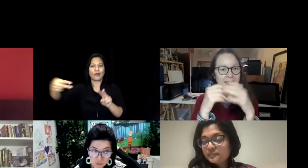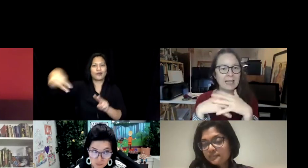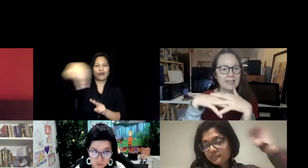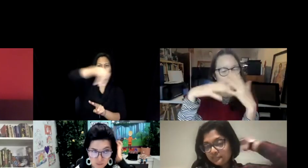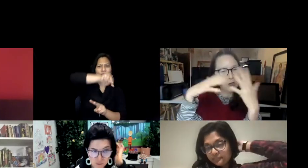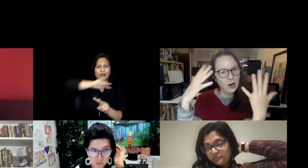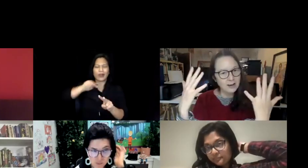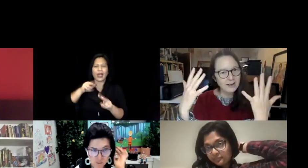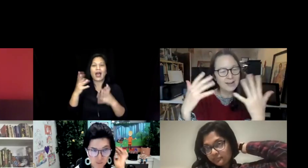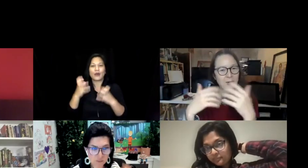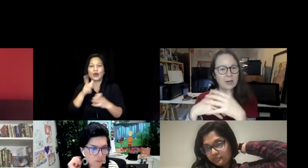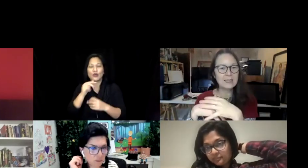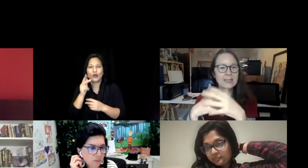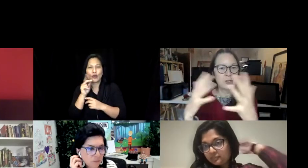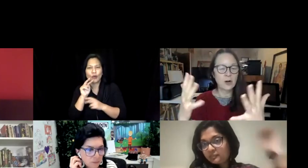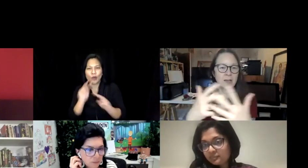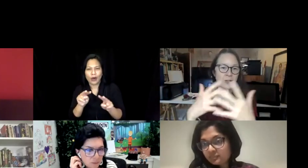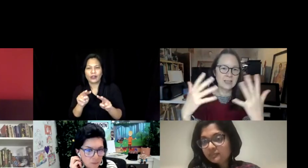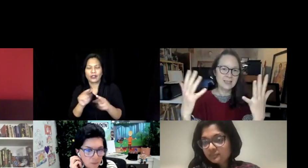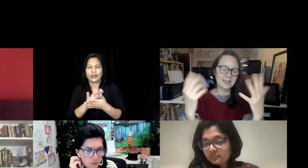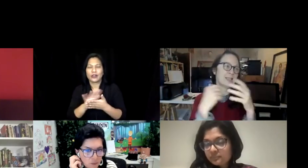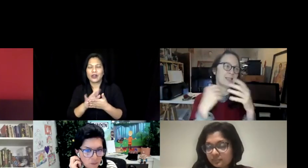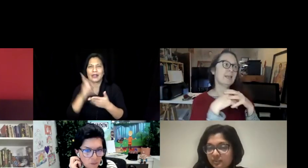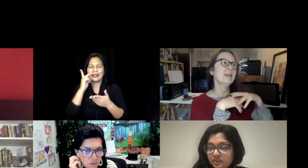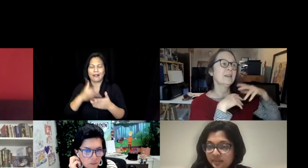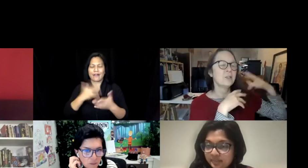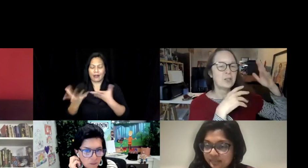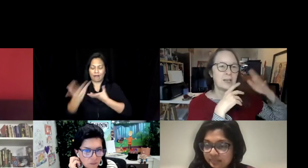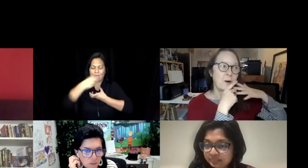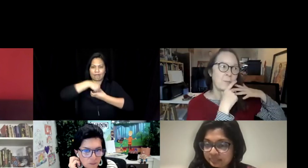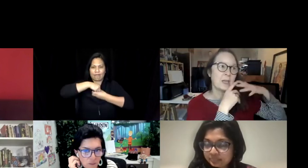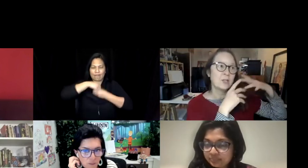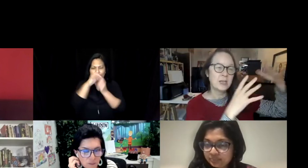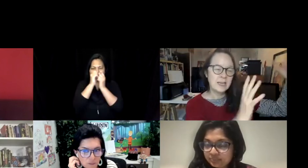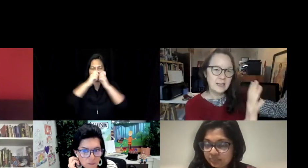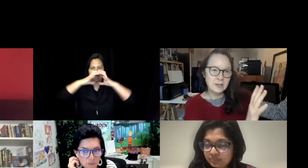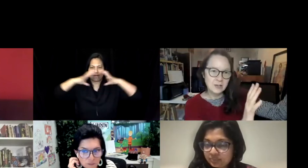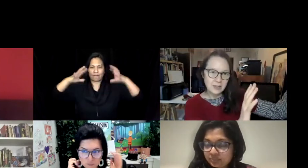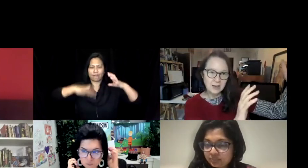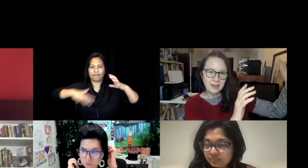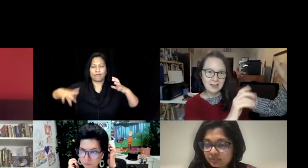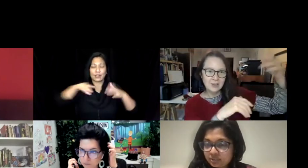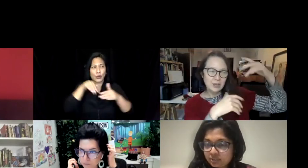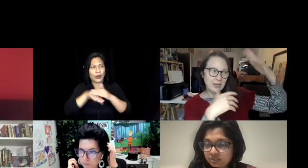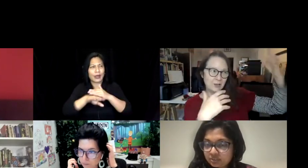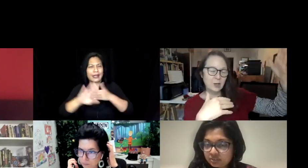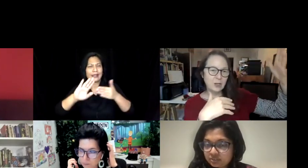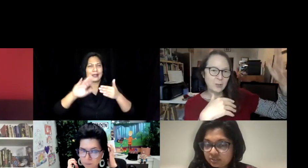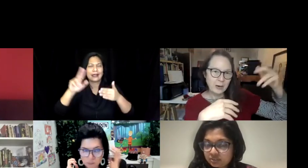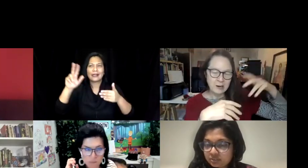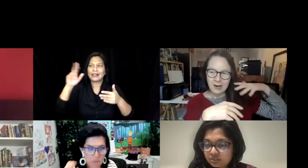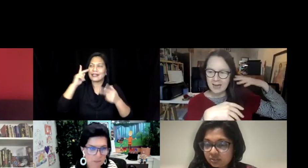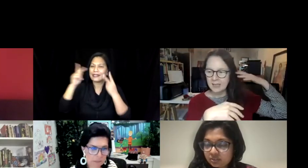just like it's dawn, right? It's dawn. She sees the city. She hears the call